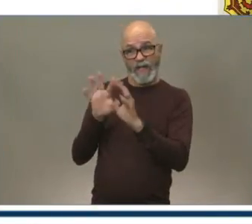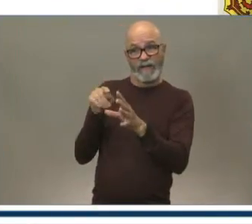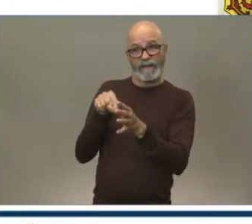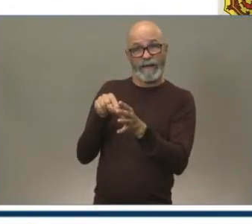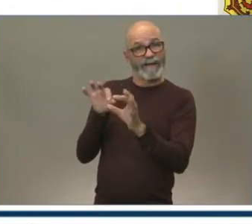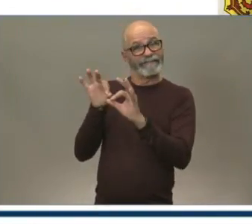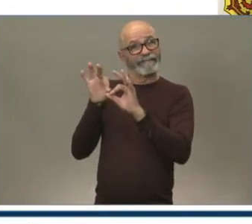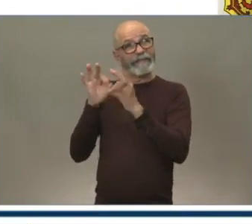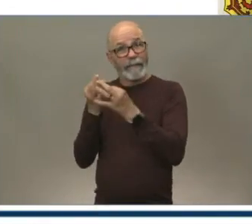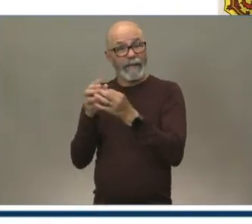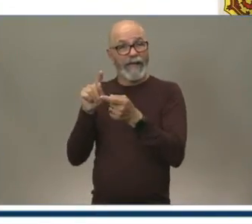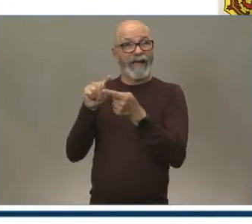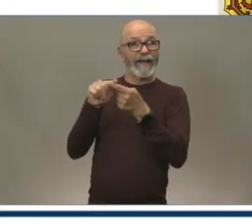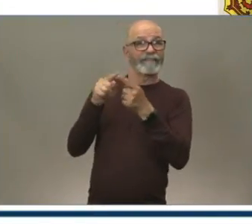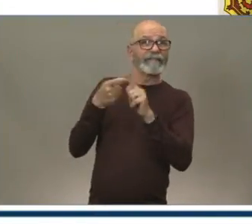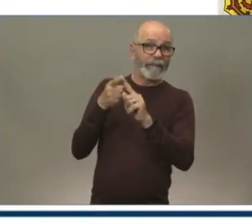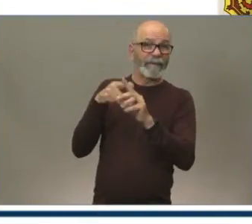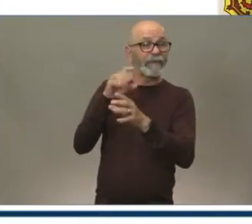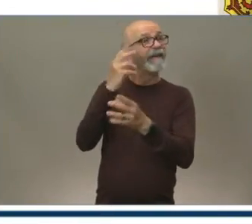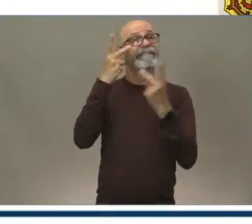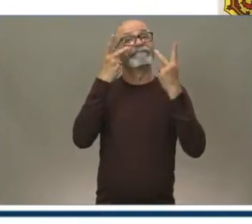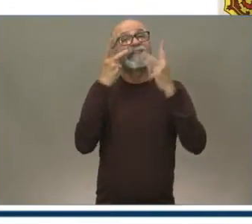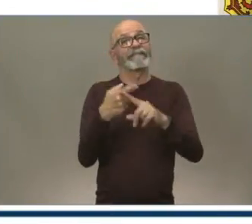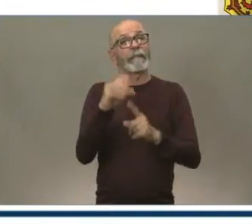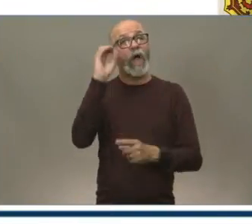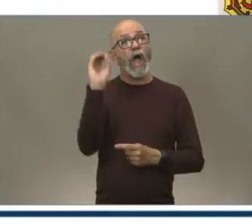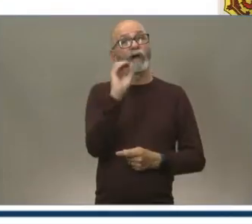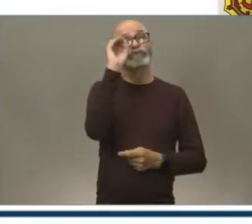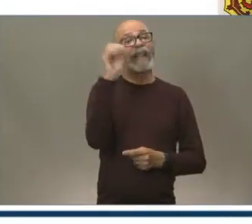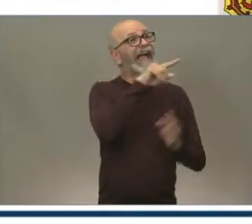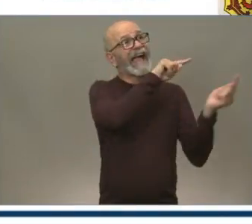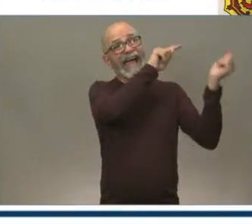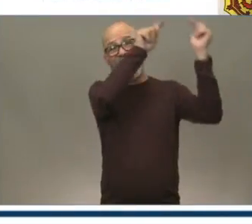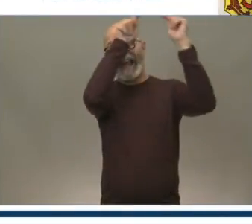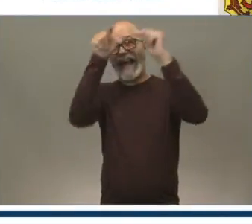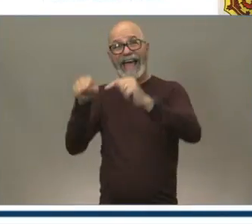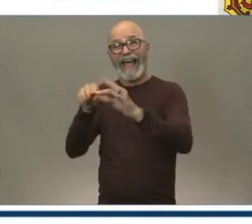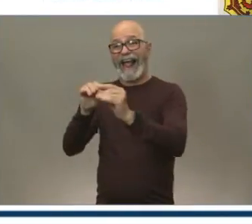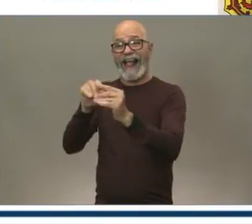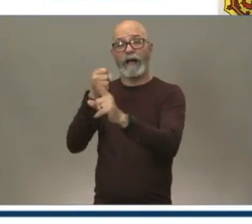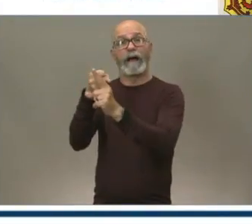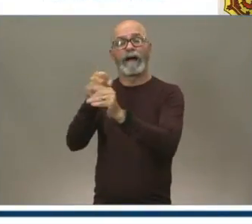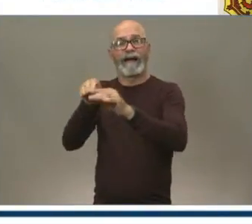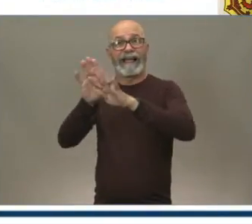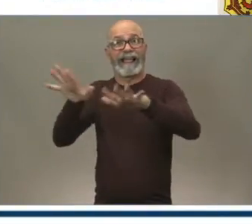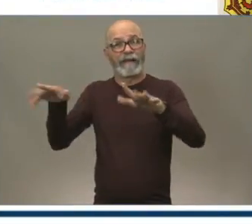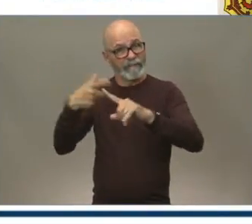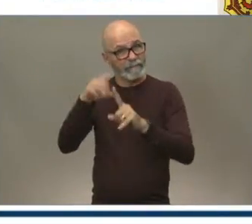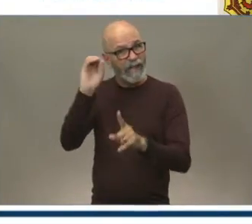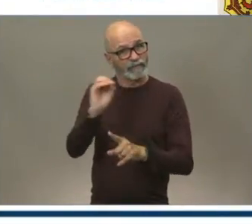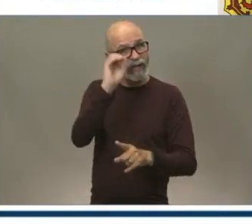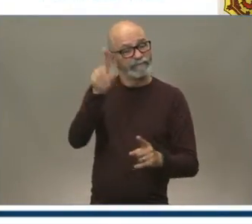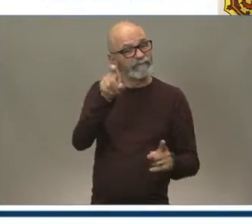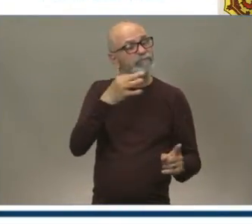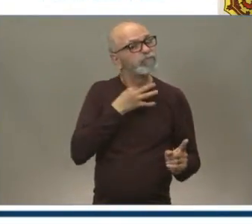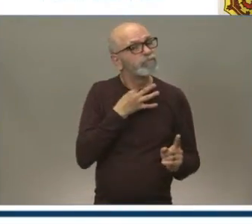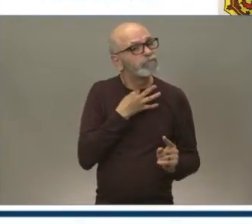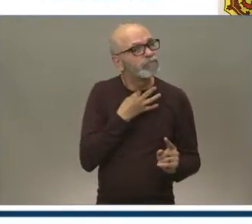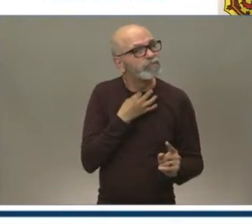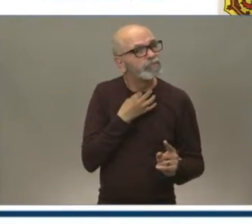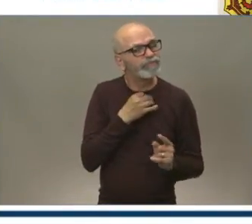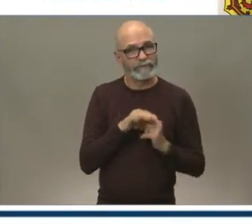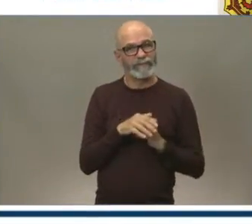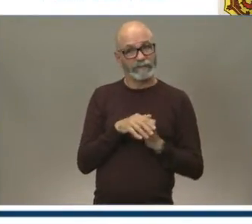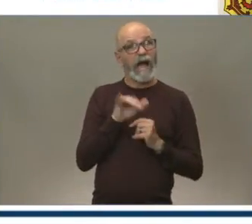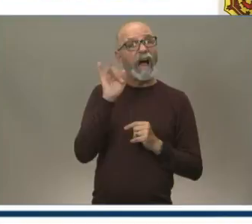who recently came from Ontario. And I'm wondering if people have been fined in this case. You